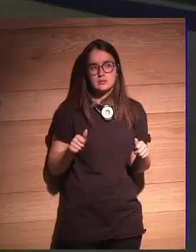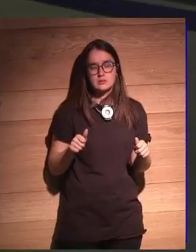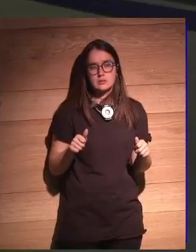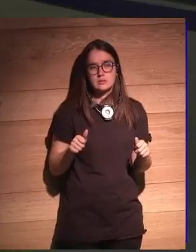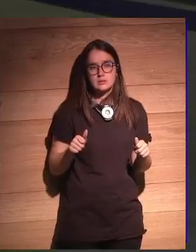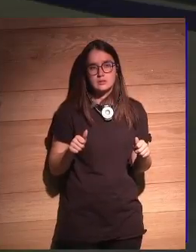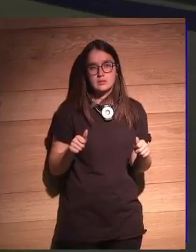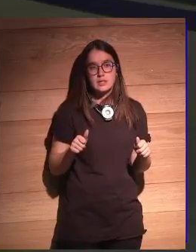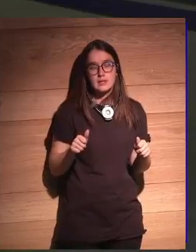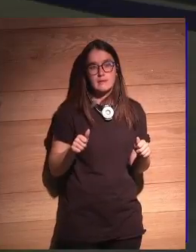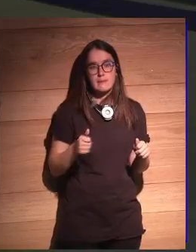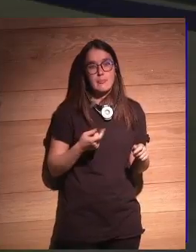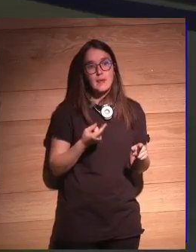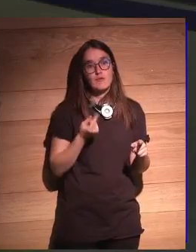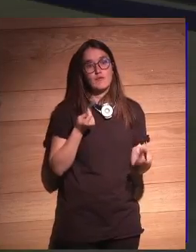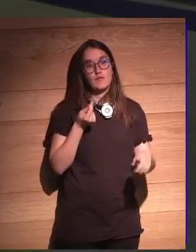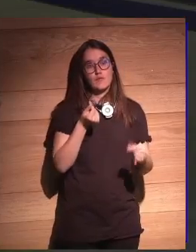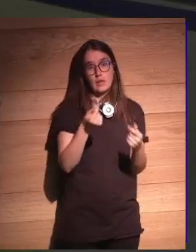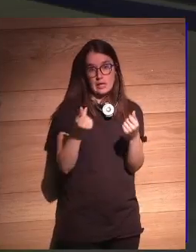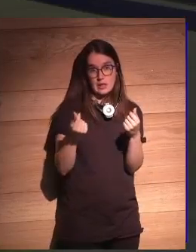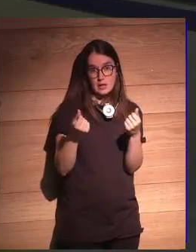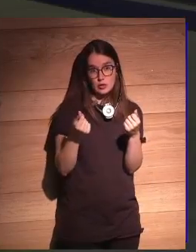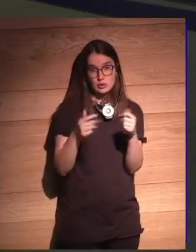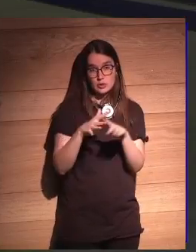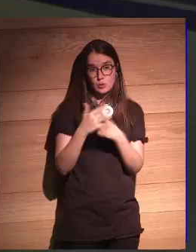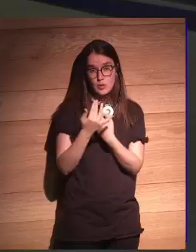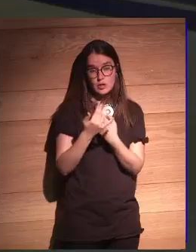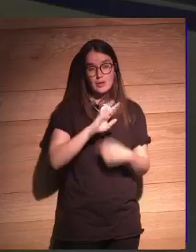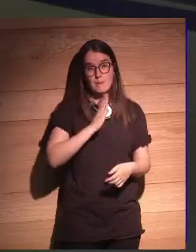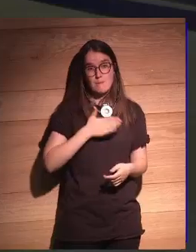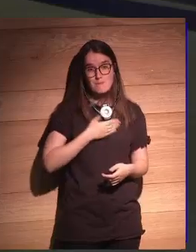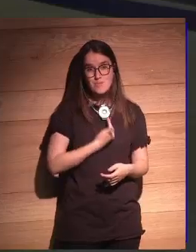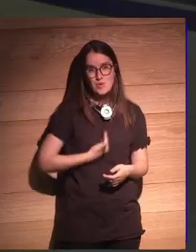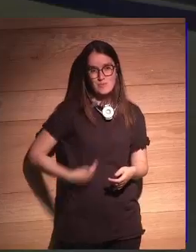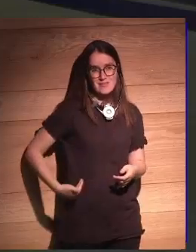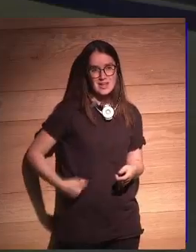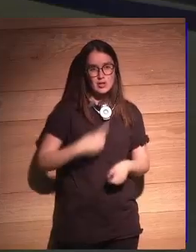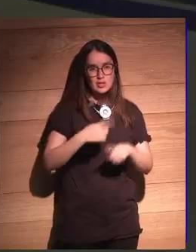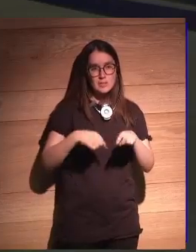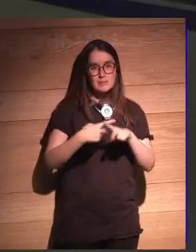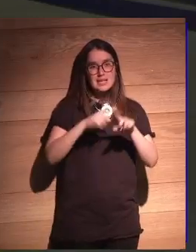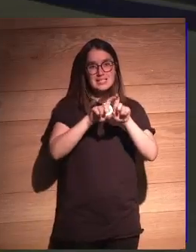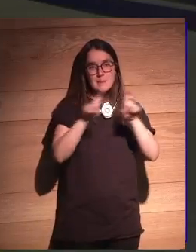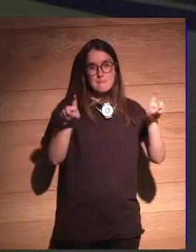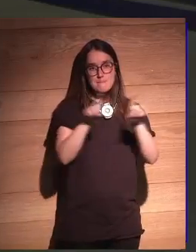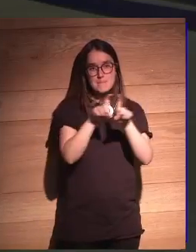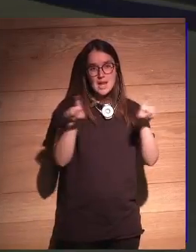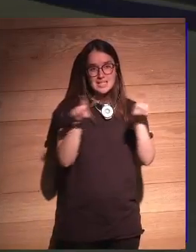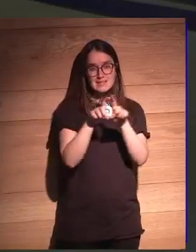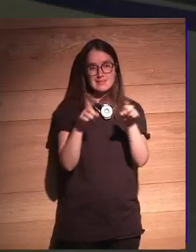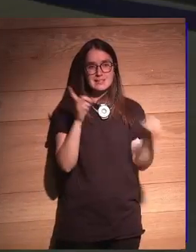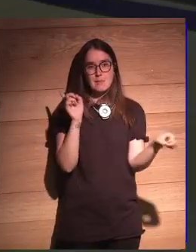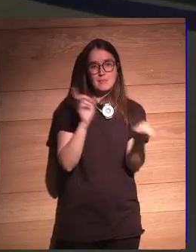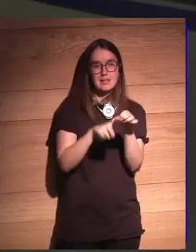of investors, of corporations, of equity firms that are involved in housing as a result